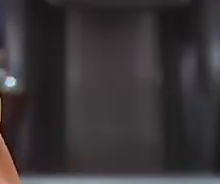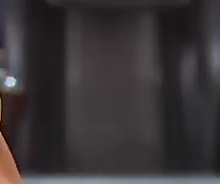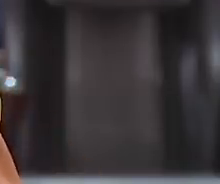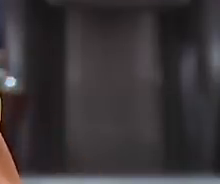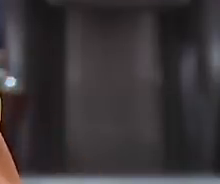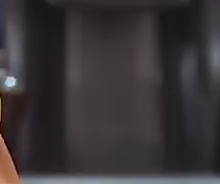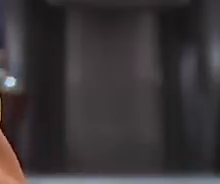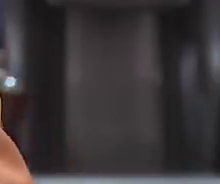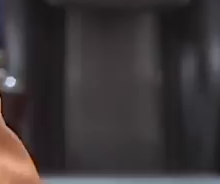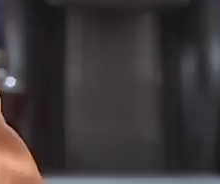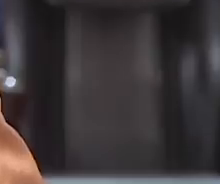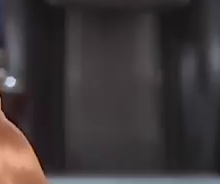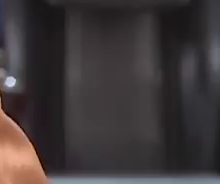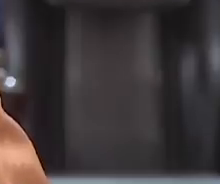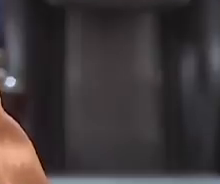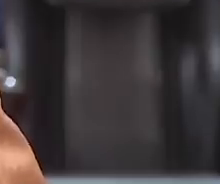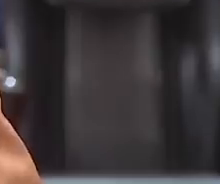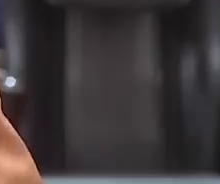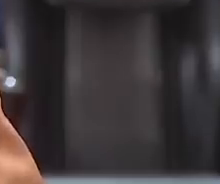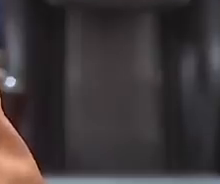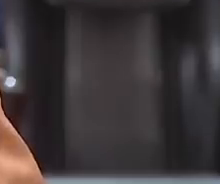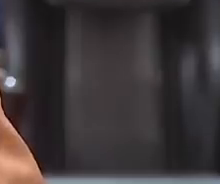That's what God said.